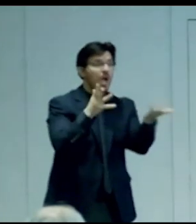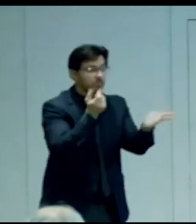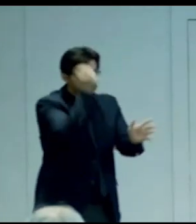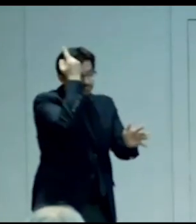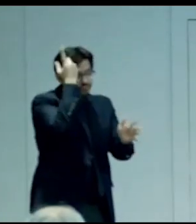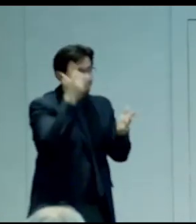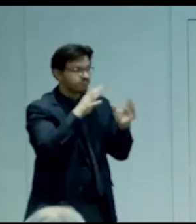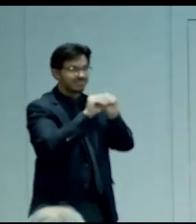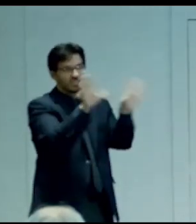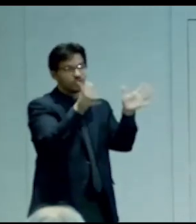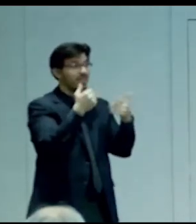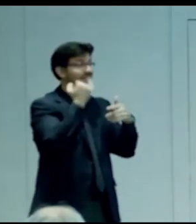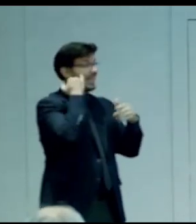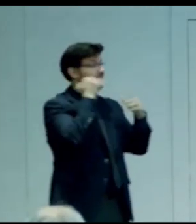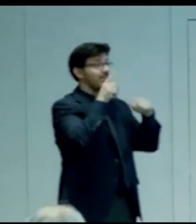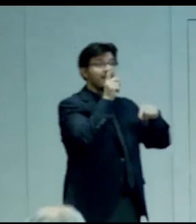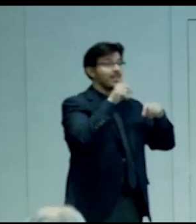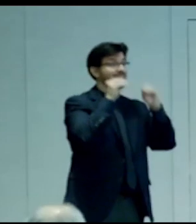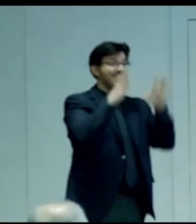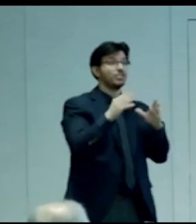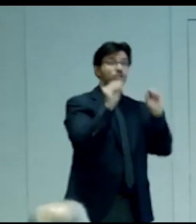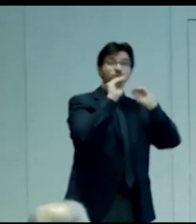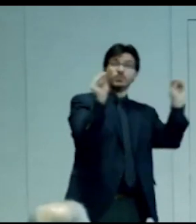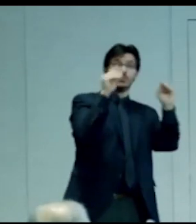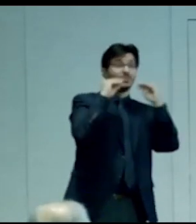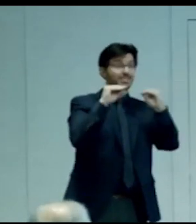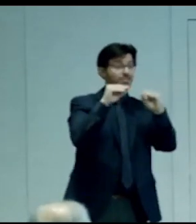don't have teachers to teach mathematics, the opportunity